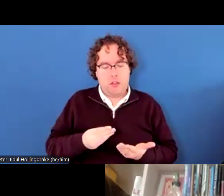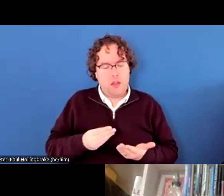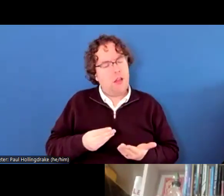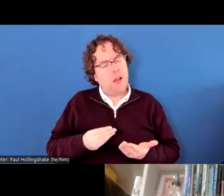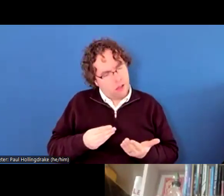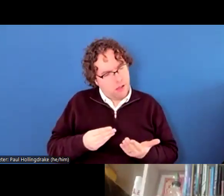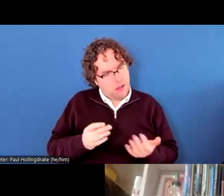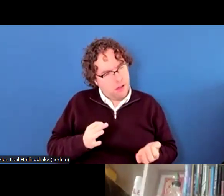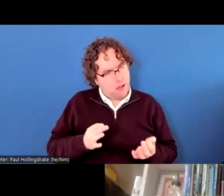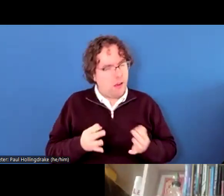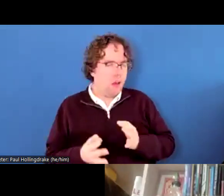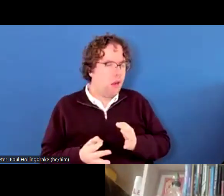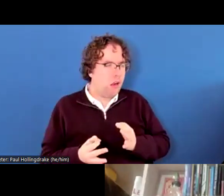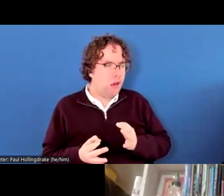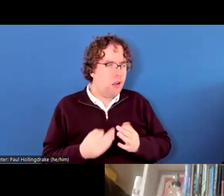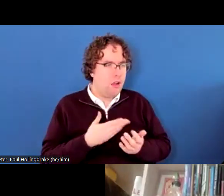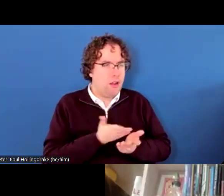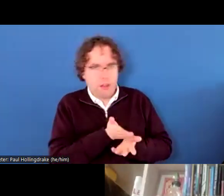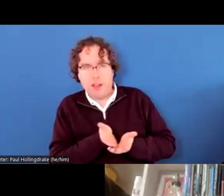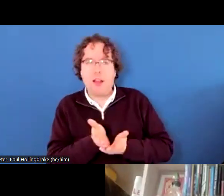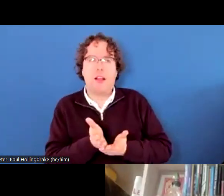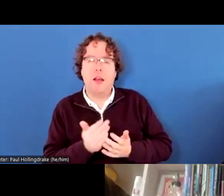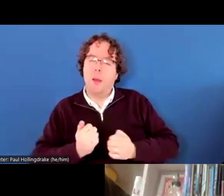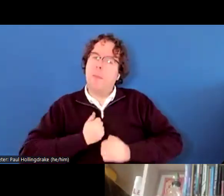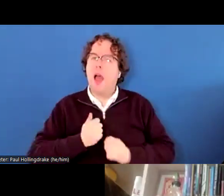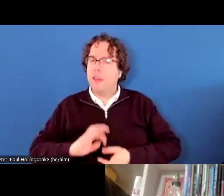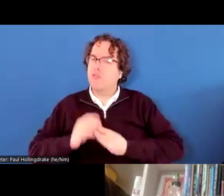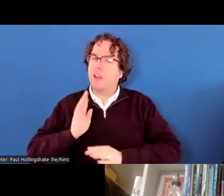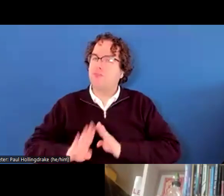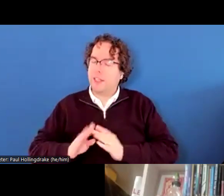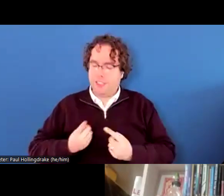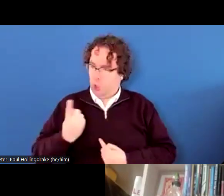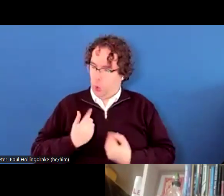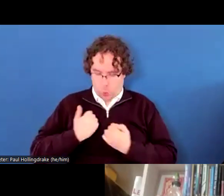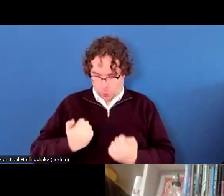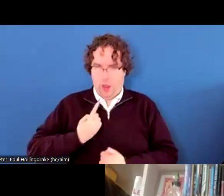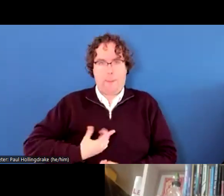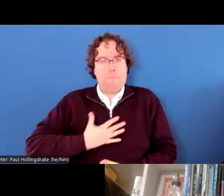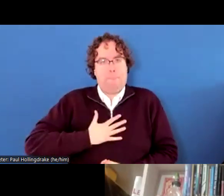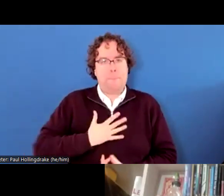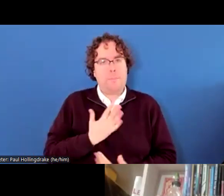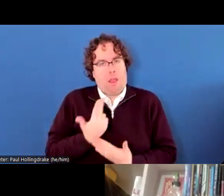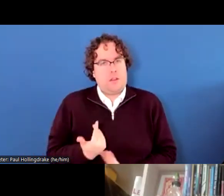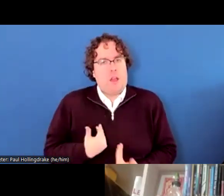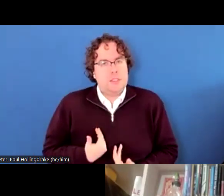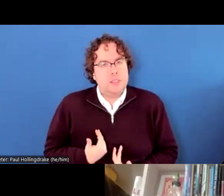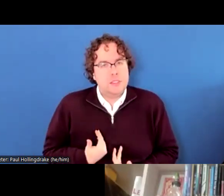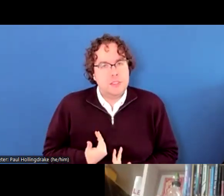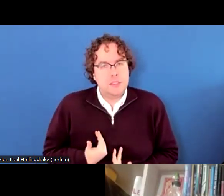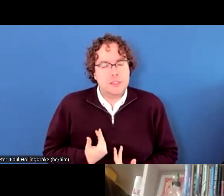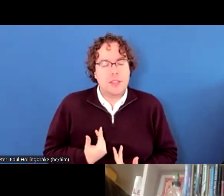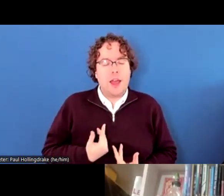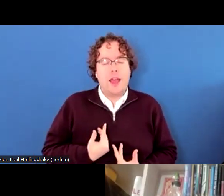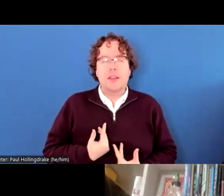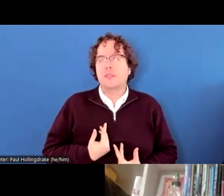time interrogating my creative practice and who I am as an artist, and where